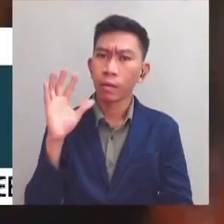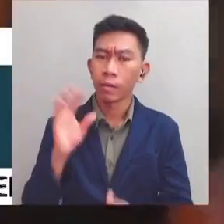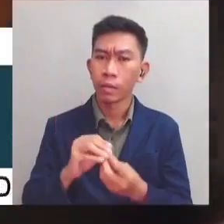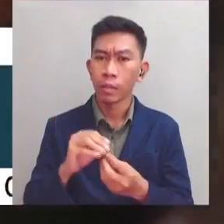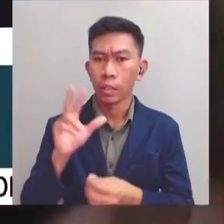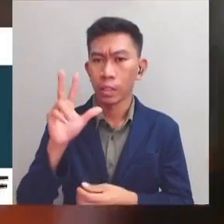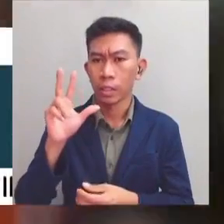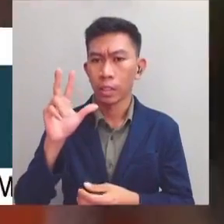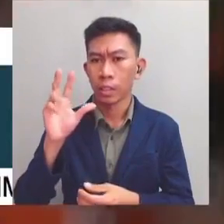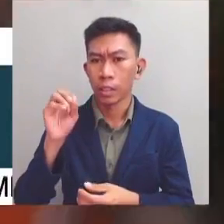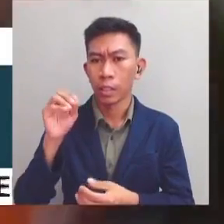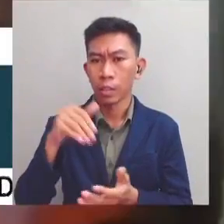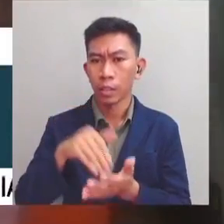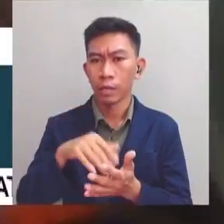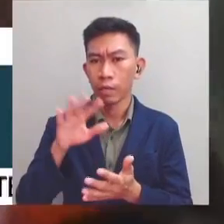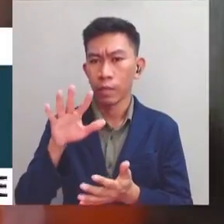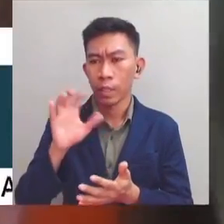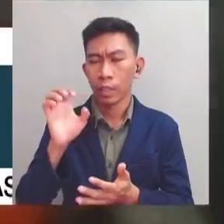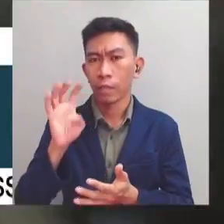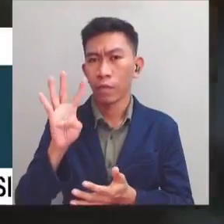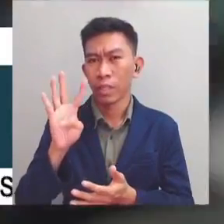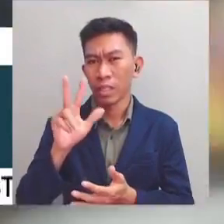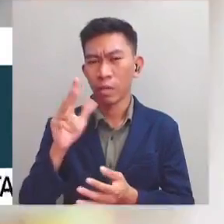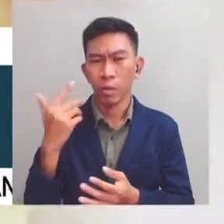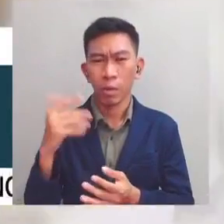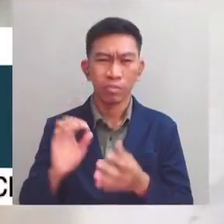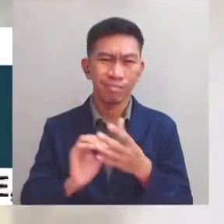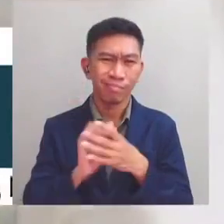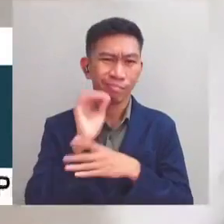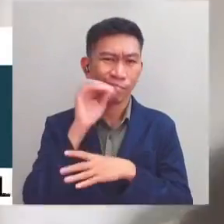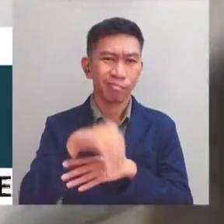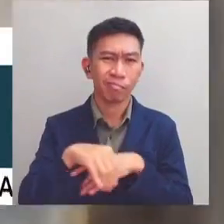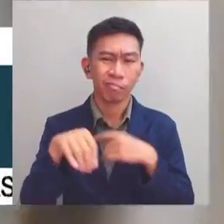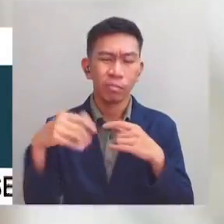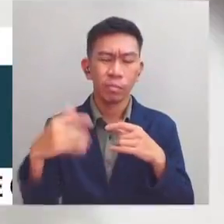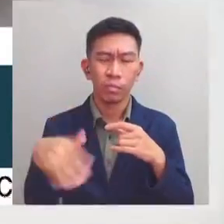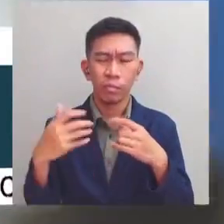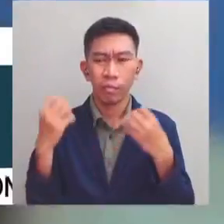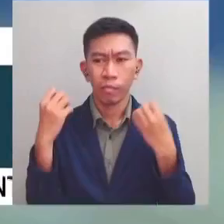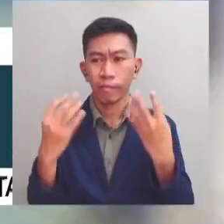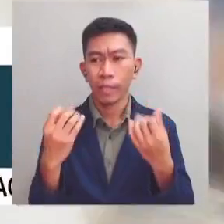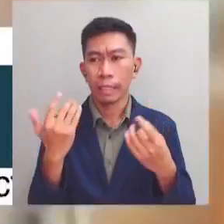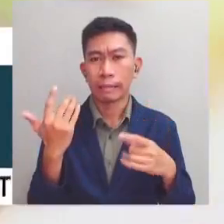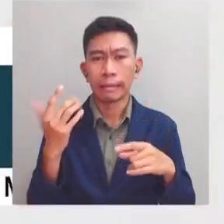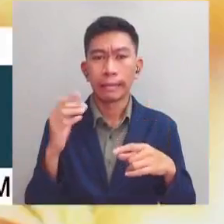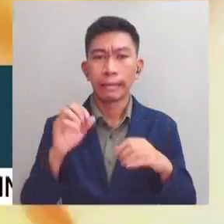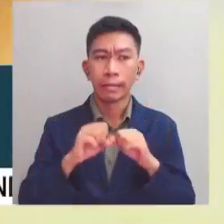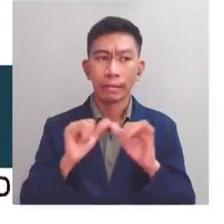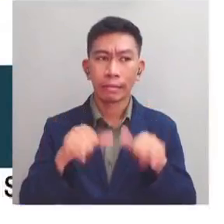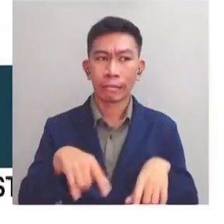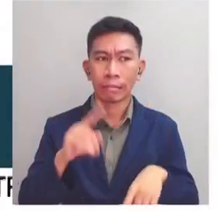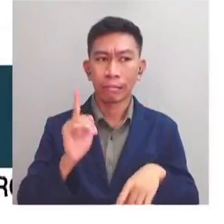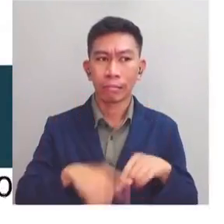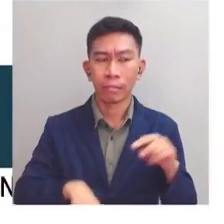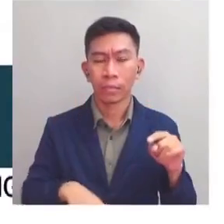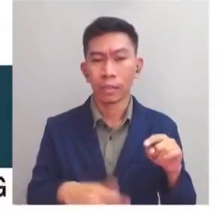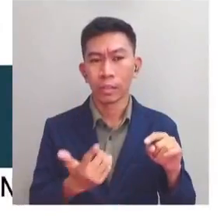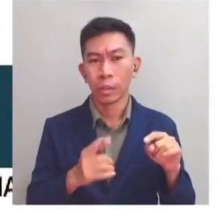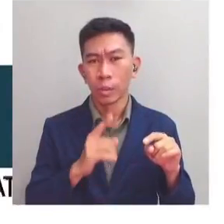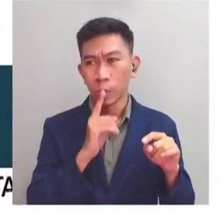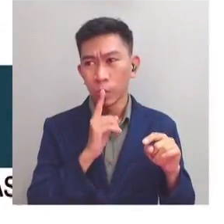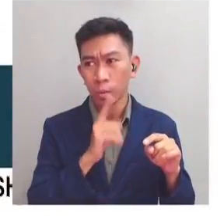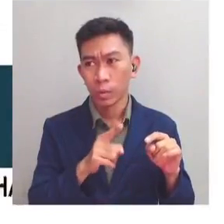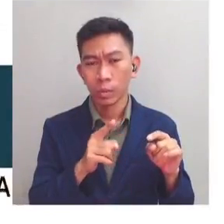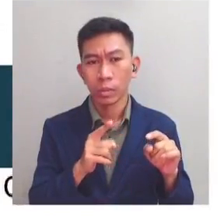30,543 and increasing. Sobra-sobra na po talaga. Hindi na po kaya ng sistema. It is imploding. Ang